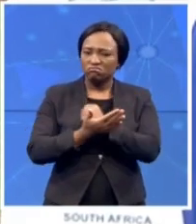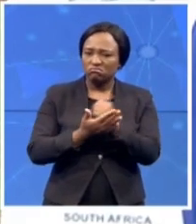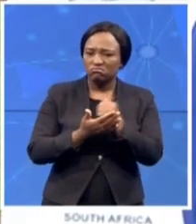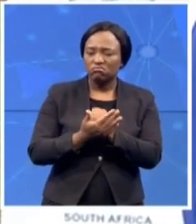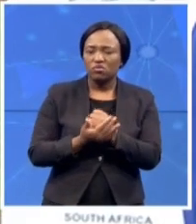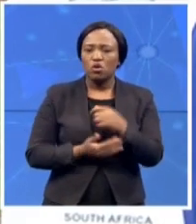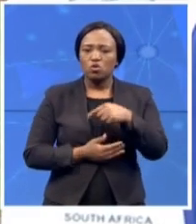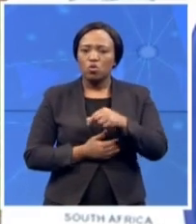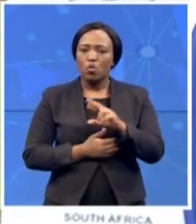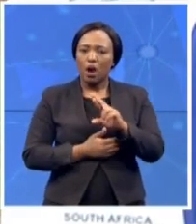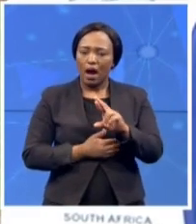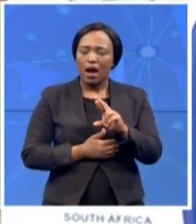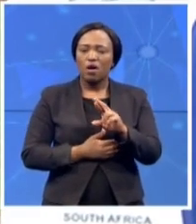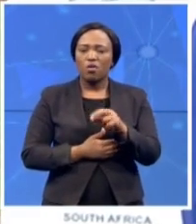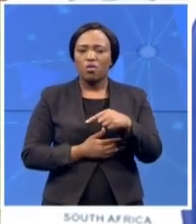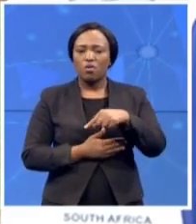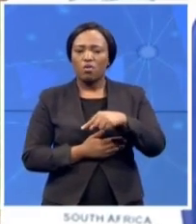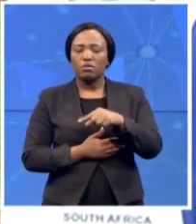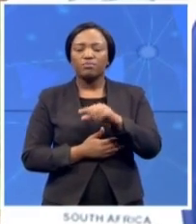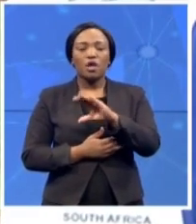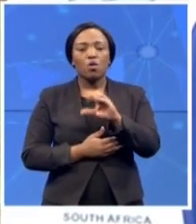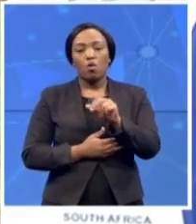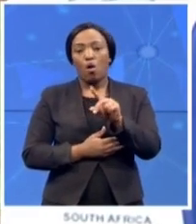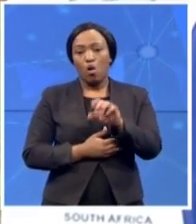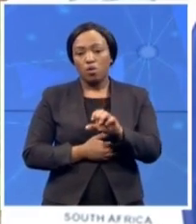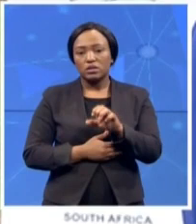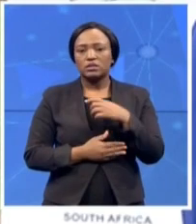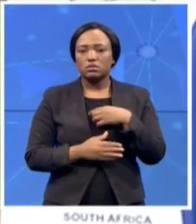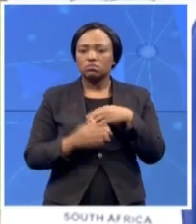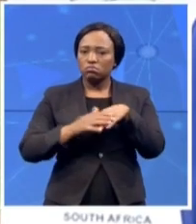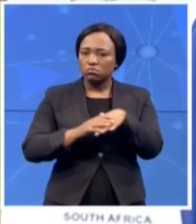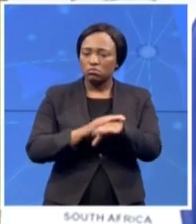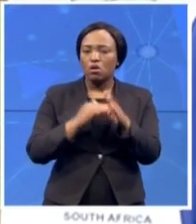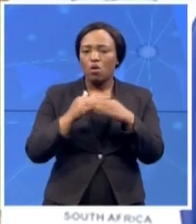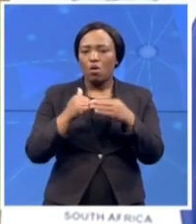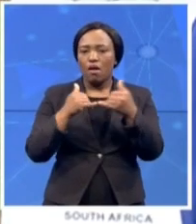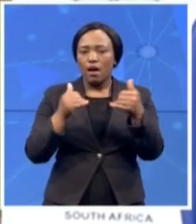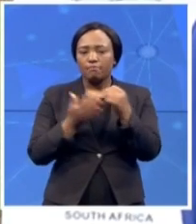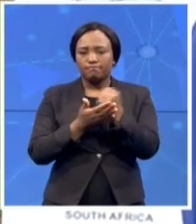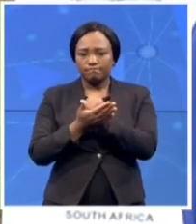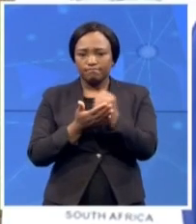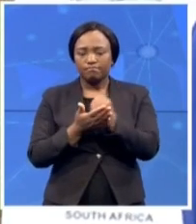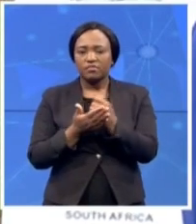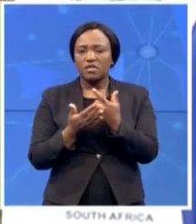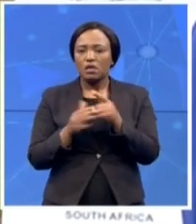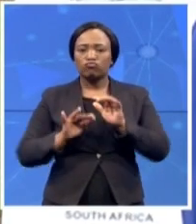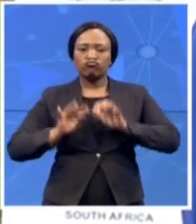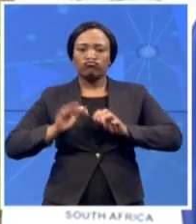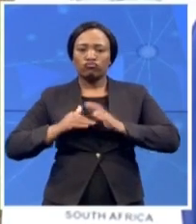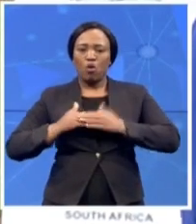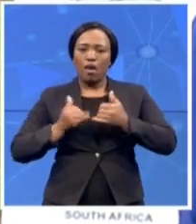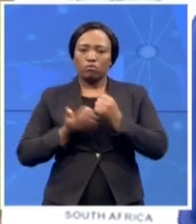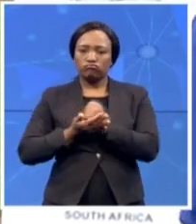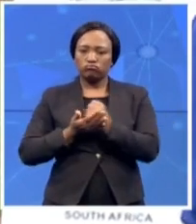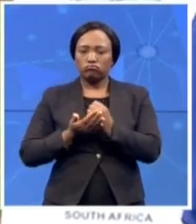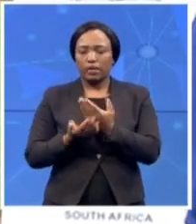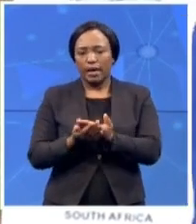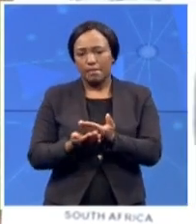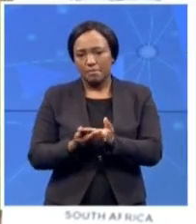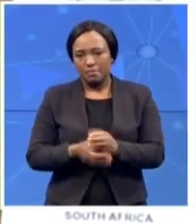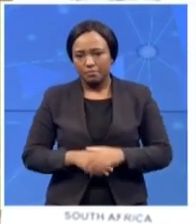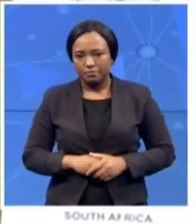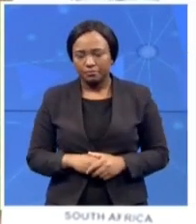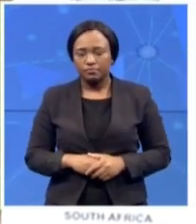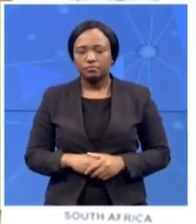code and it takes you directly to the online registration site, and you can do your online registrations. And unfortunately, the schools that are not participating